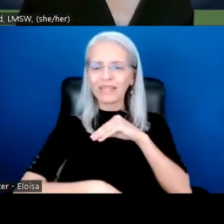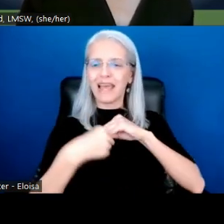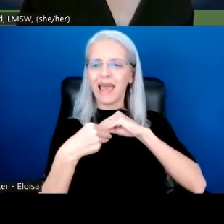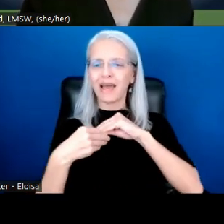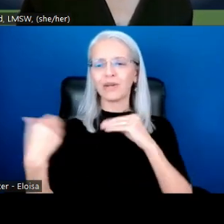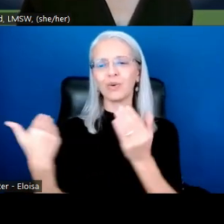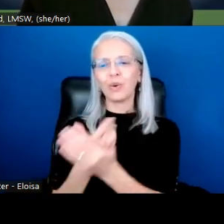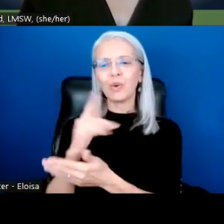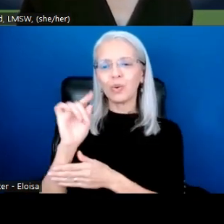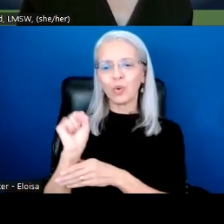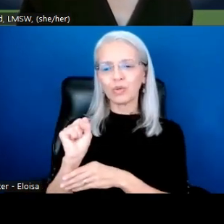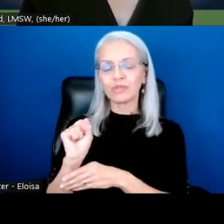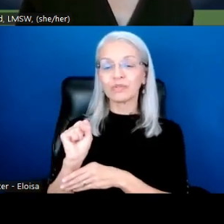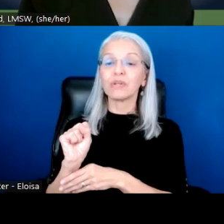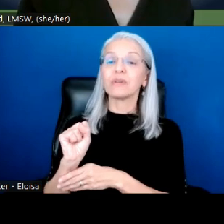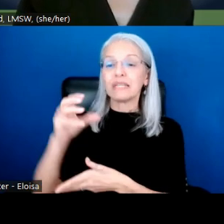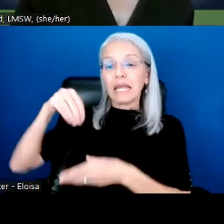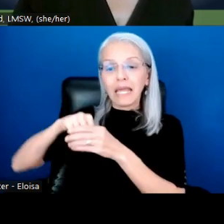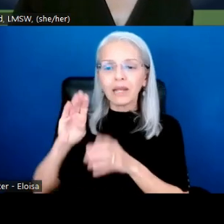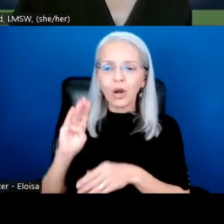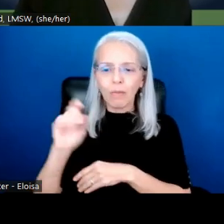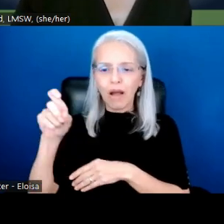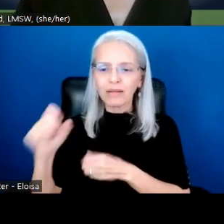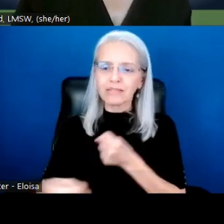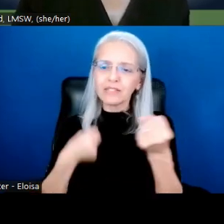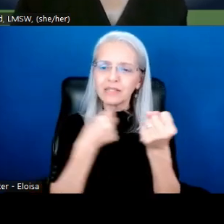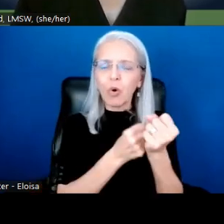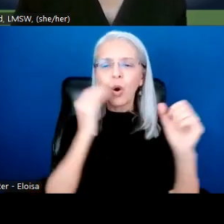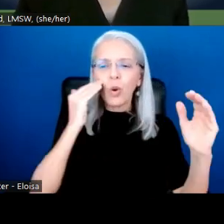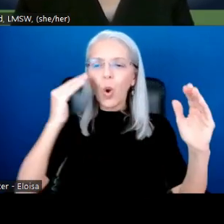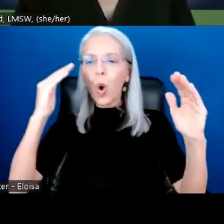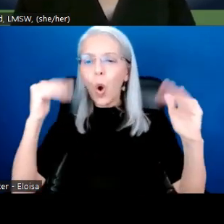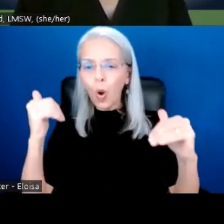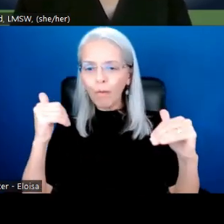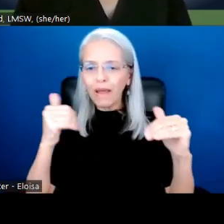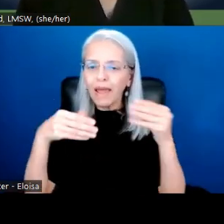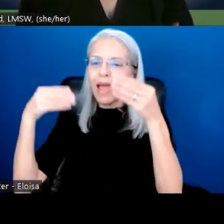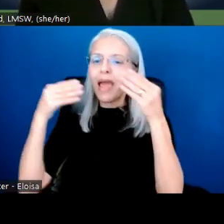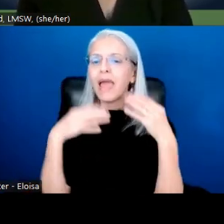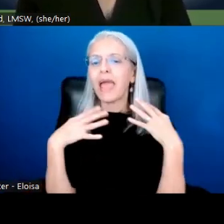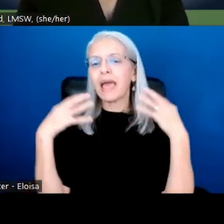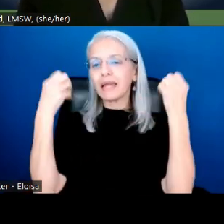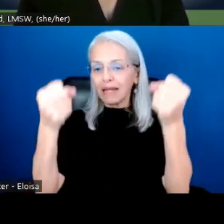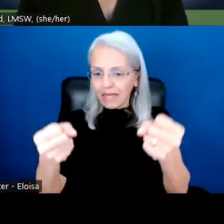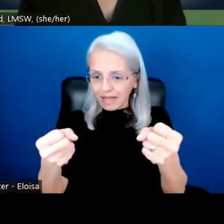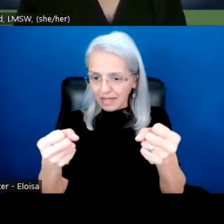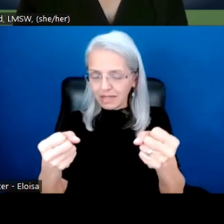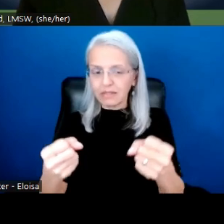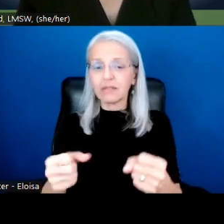our toolbox to support hope and healing. It does not require use of a new